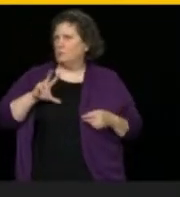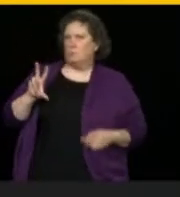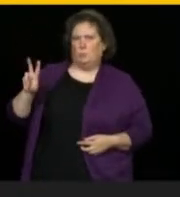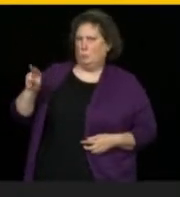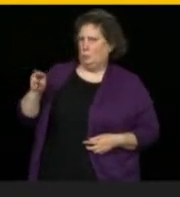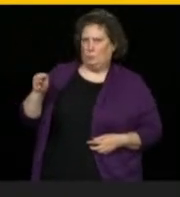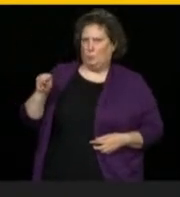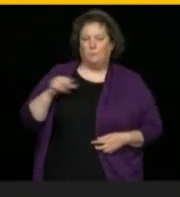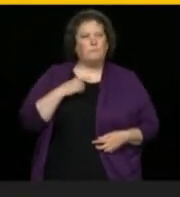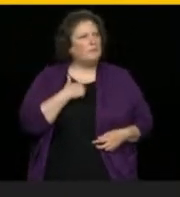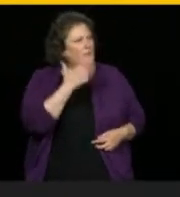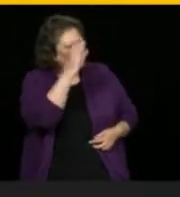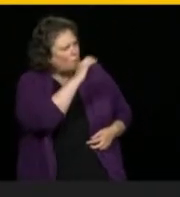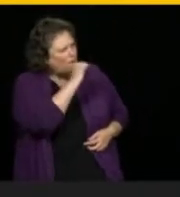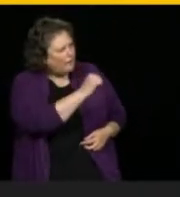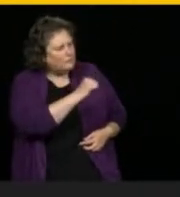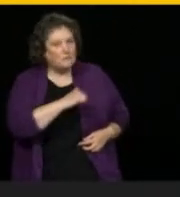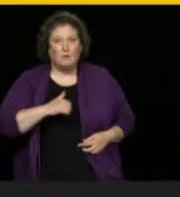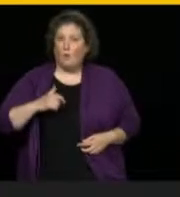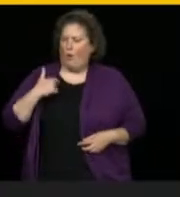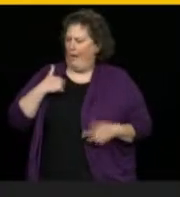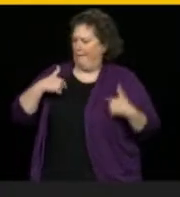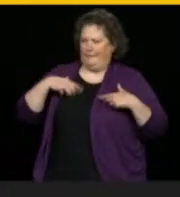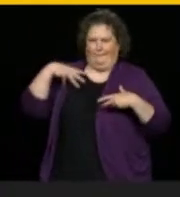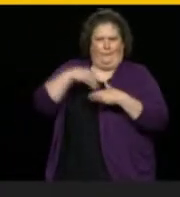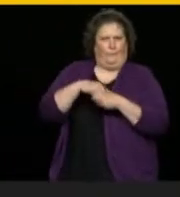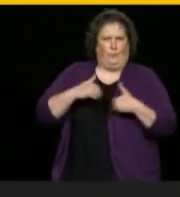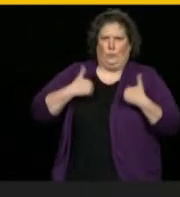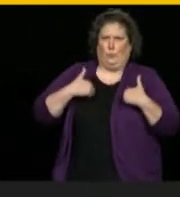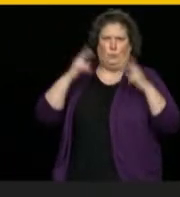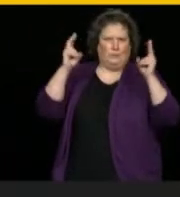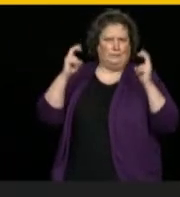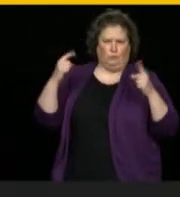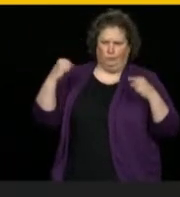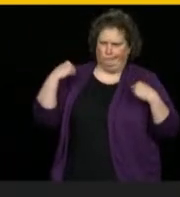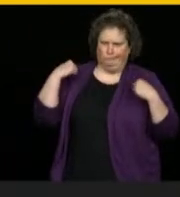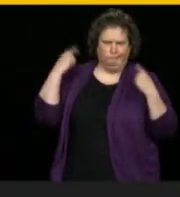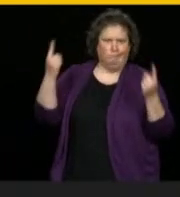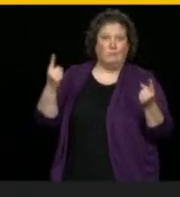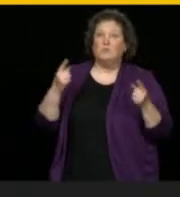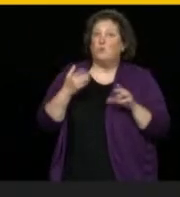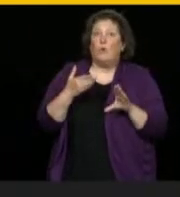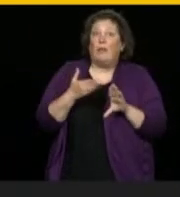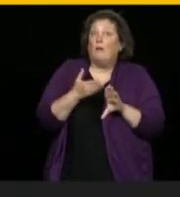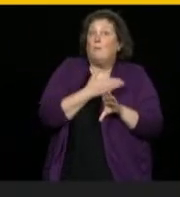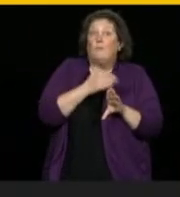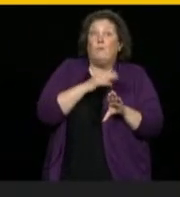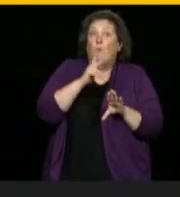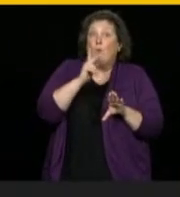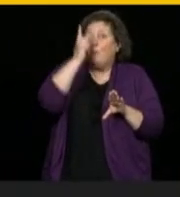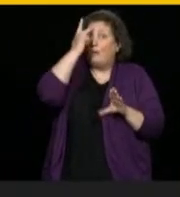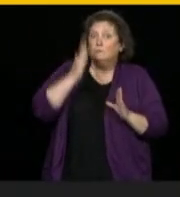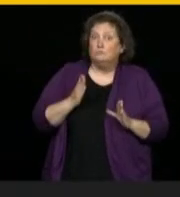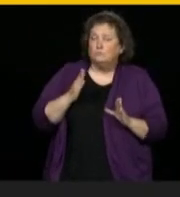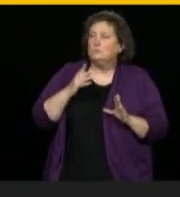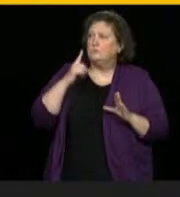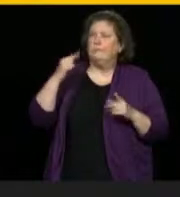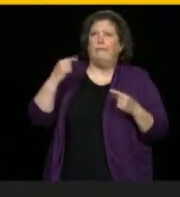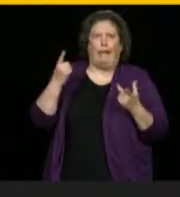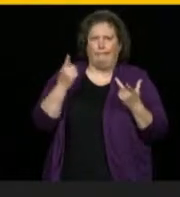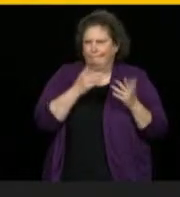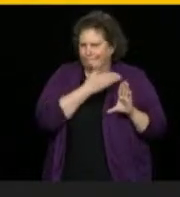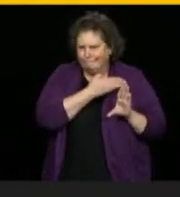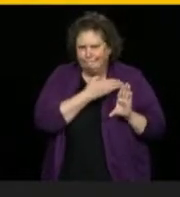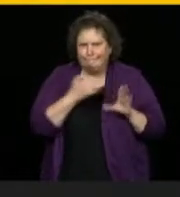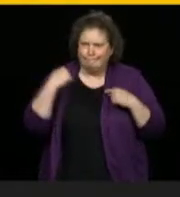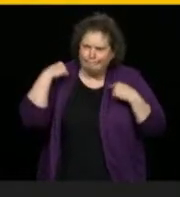youth issues, both as before I got into politics and since I've been in politics as youth critic, getting